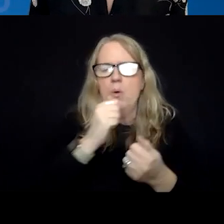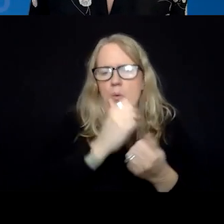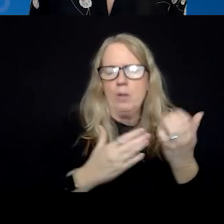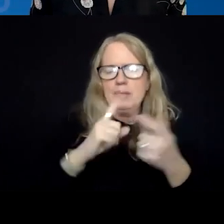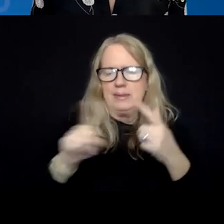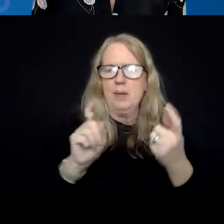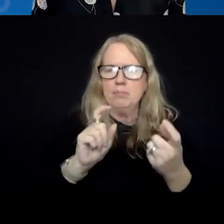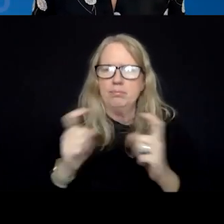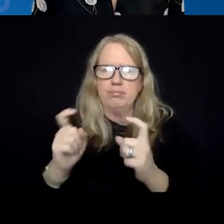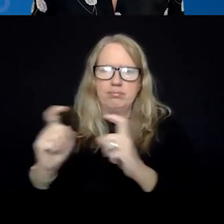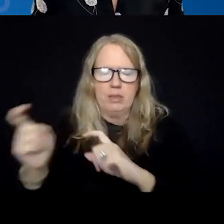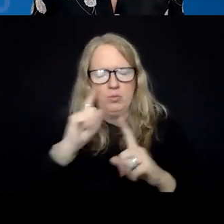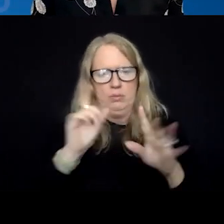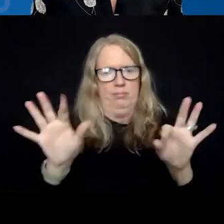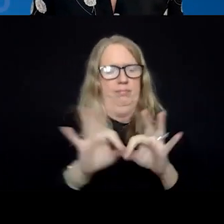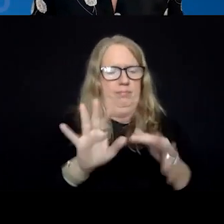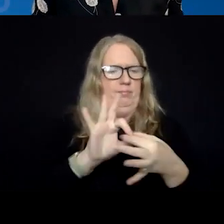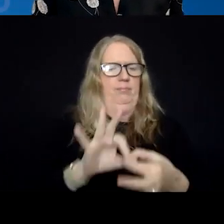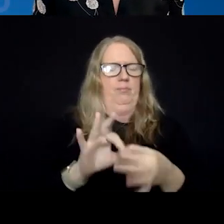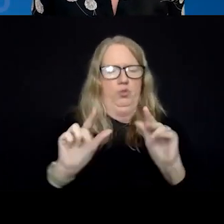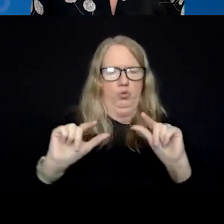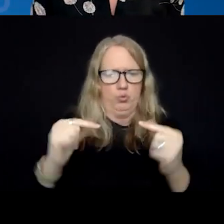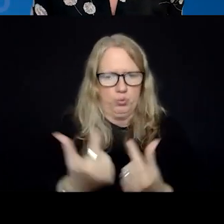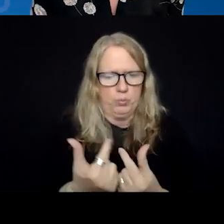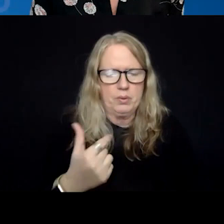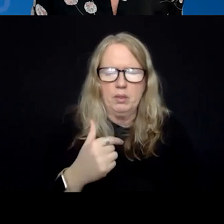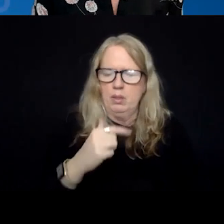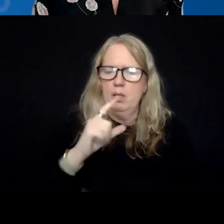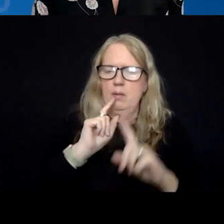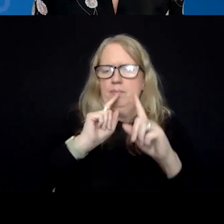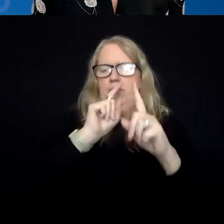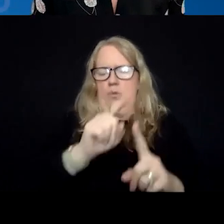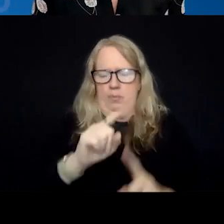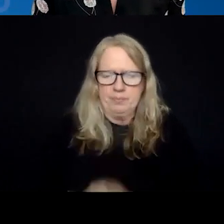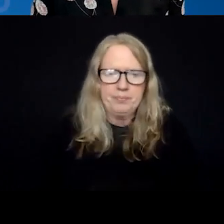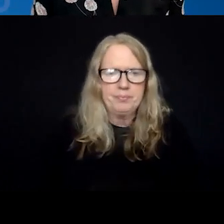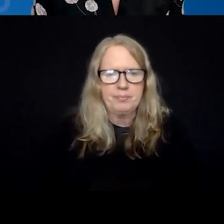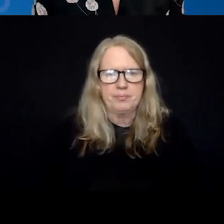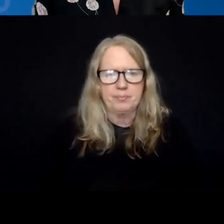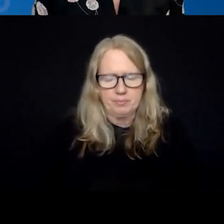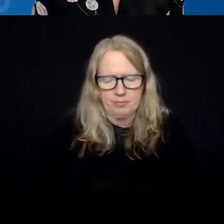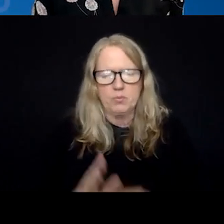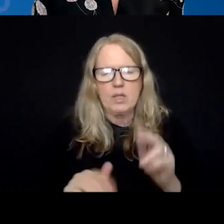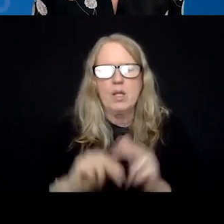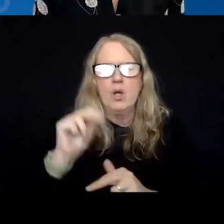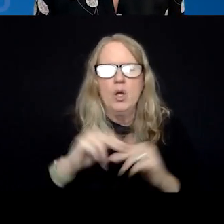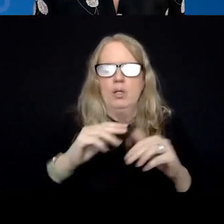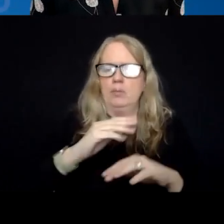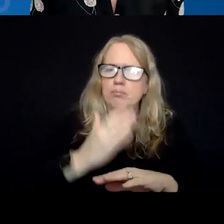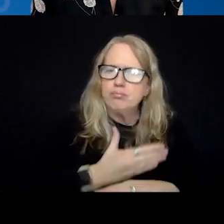so that it's really relevant to the groups and the audiences who we're aiming for in those groups. We're building a robust